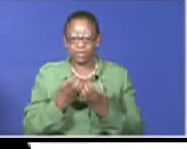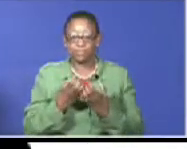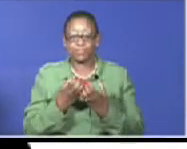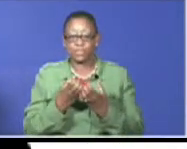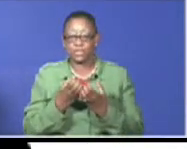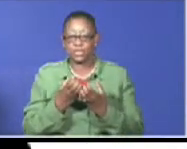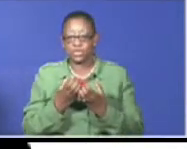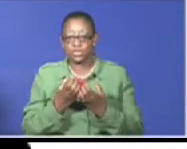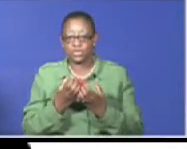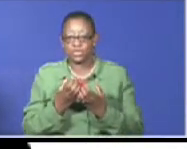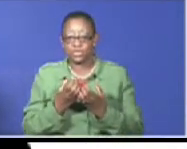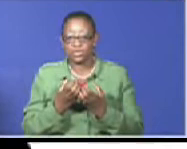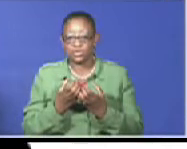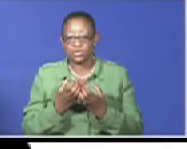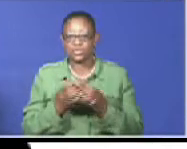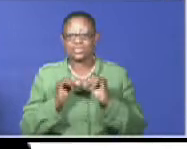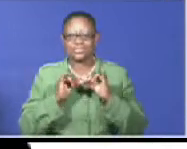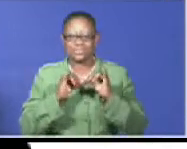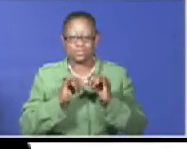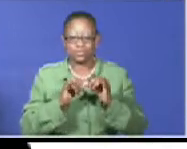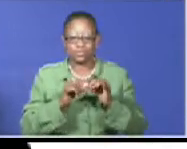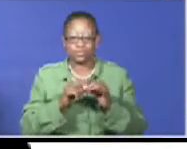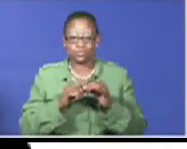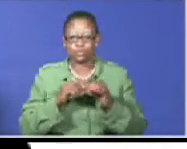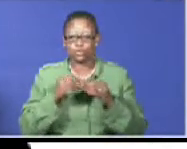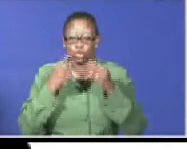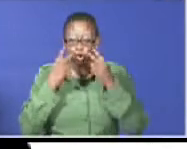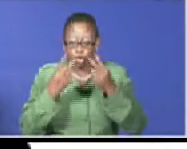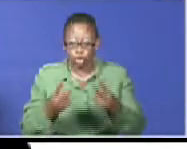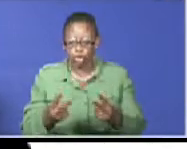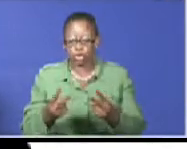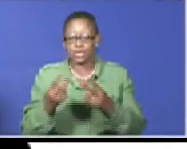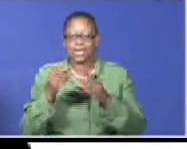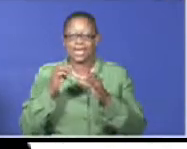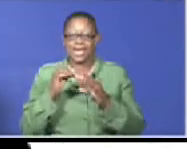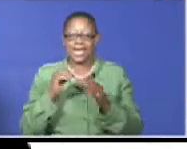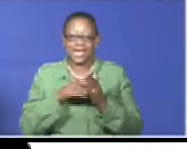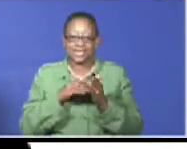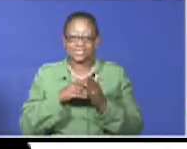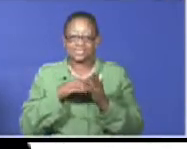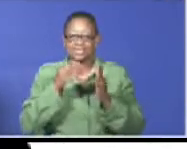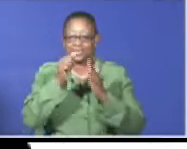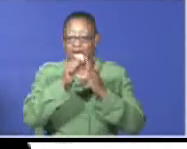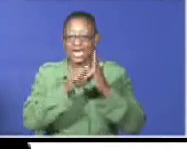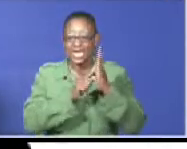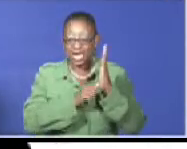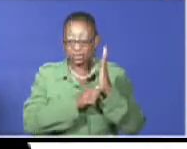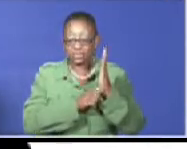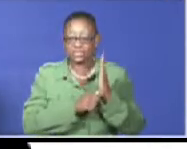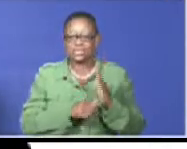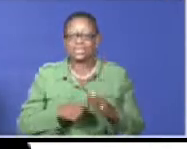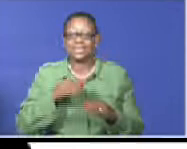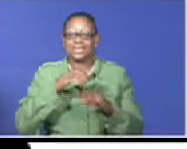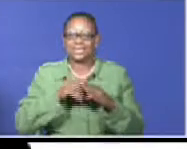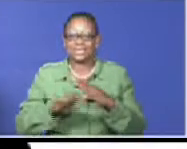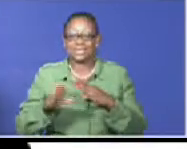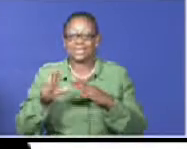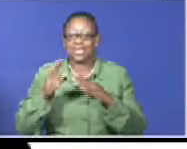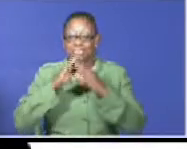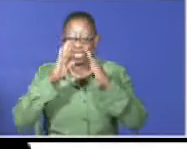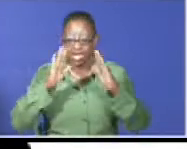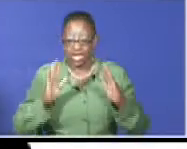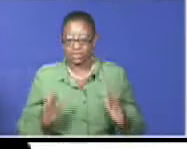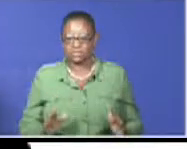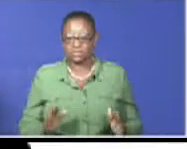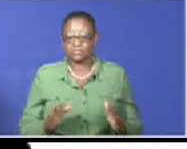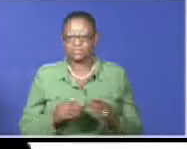rules dictate that the committee can only review accounts which have been audited by the Auditor General and tabled in Parliament or that have been referred